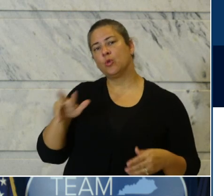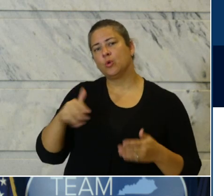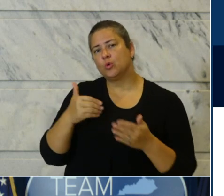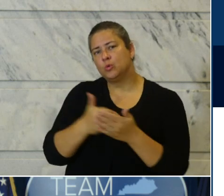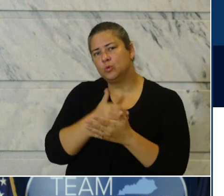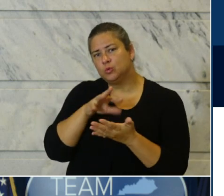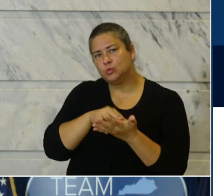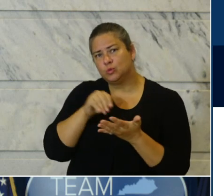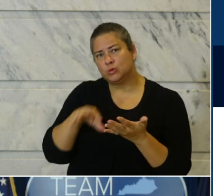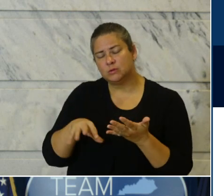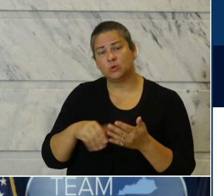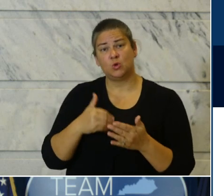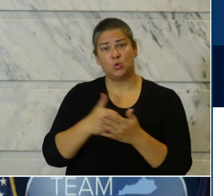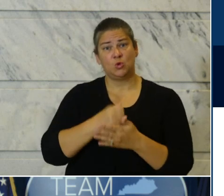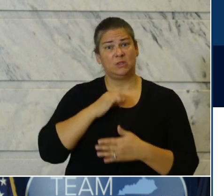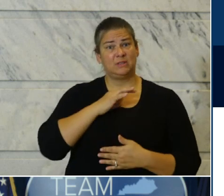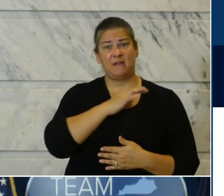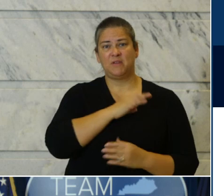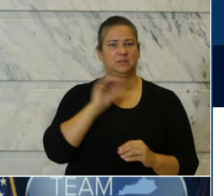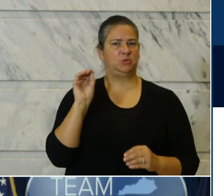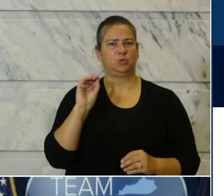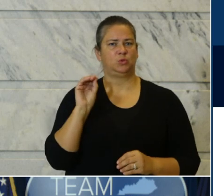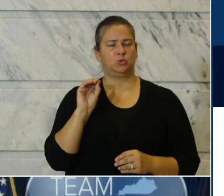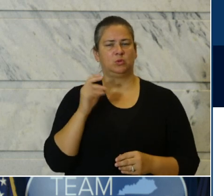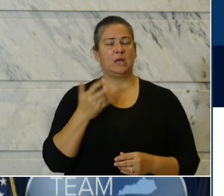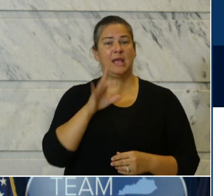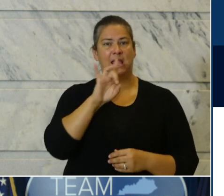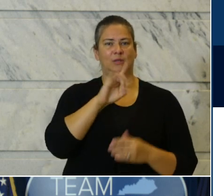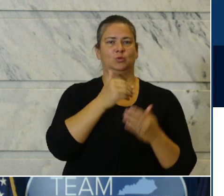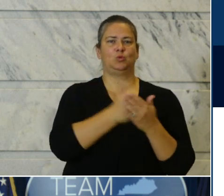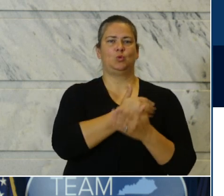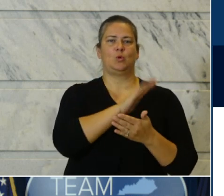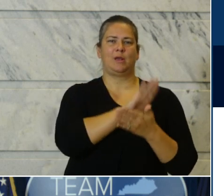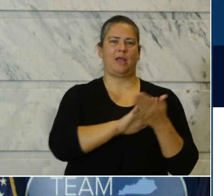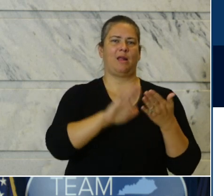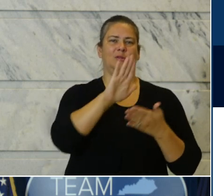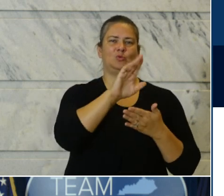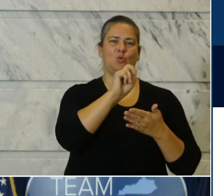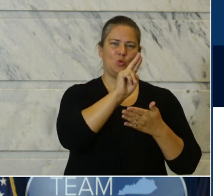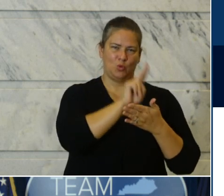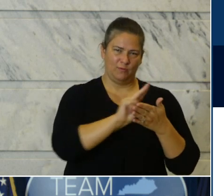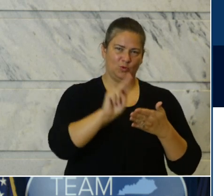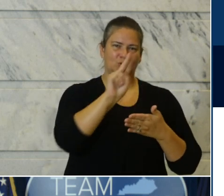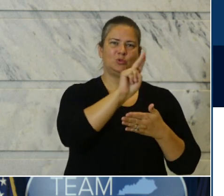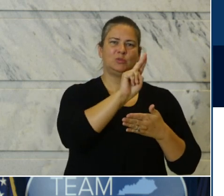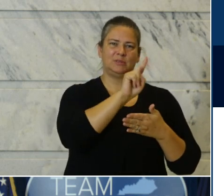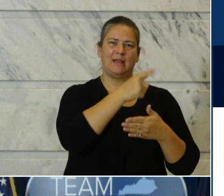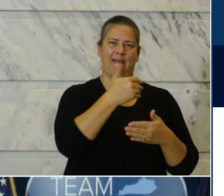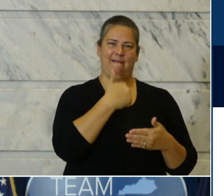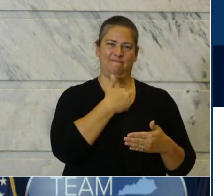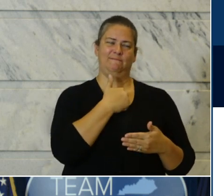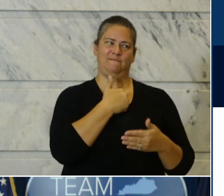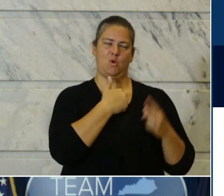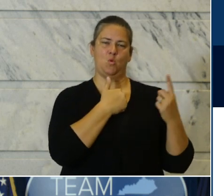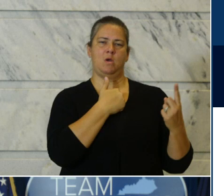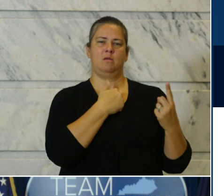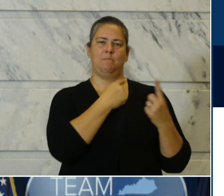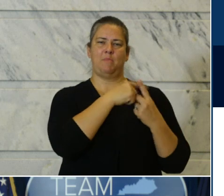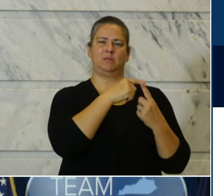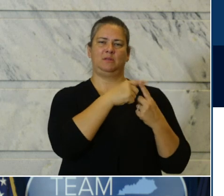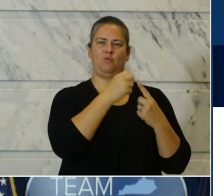students, 0 new faculty or staff, 8 new colleges or universities with at least 1